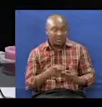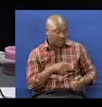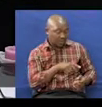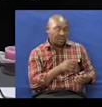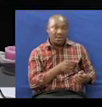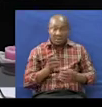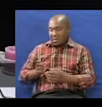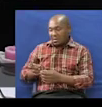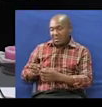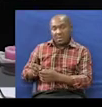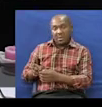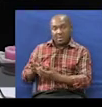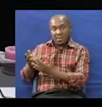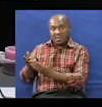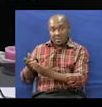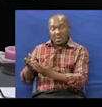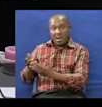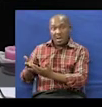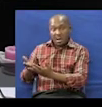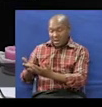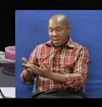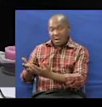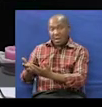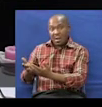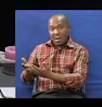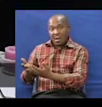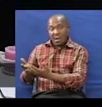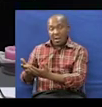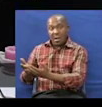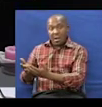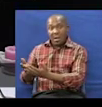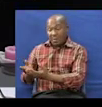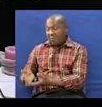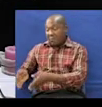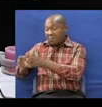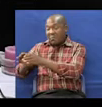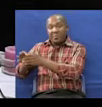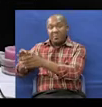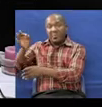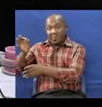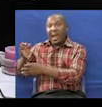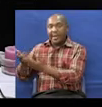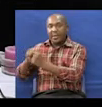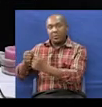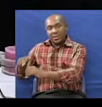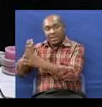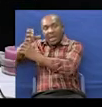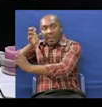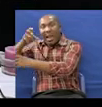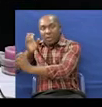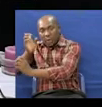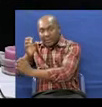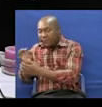kerosene lamp can be used in the laboratory for heating purpose because it produces very high heat. I think